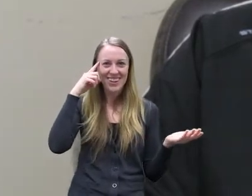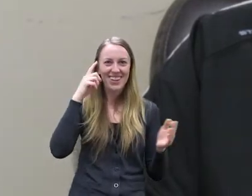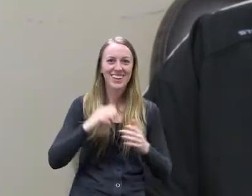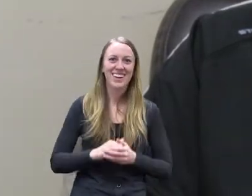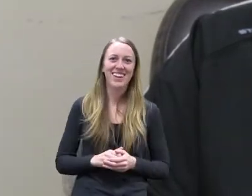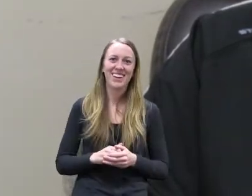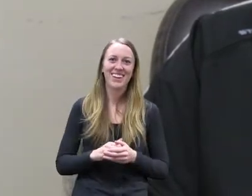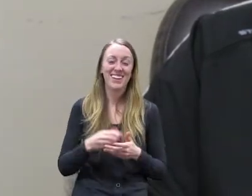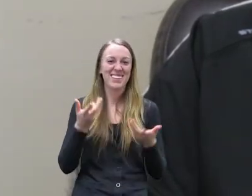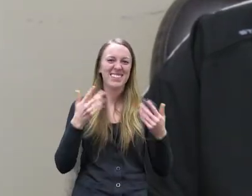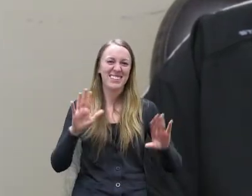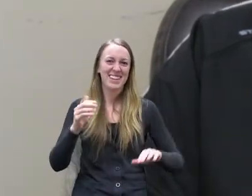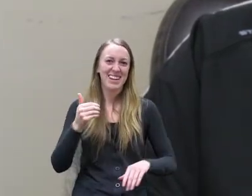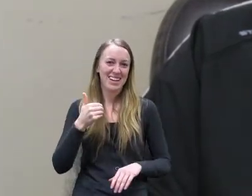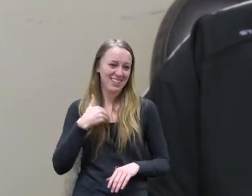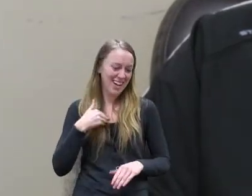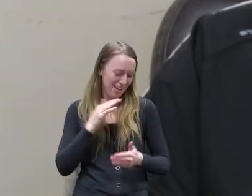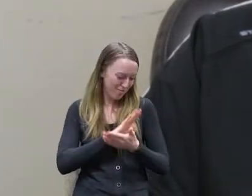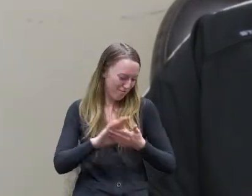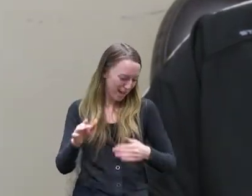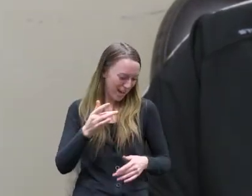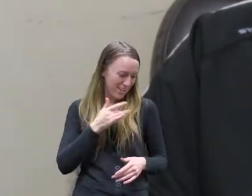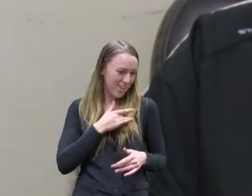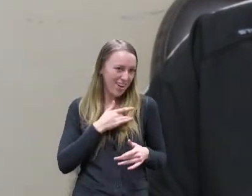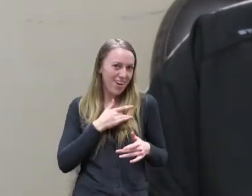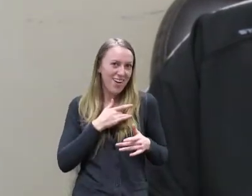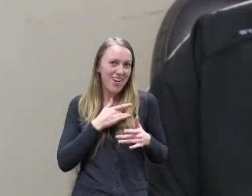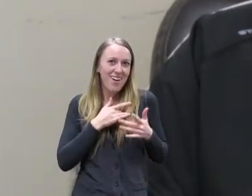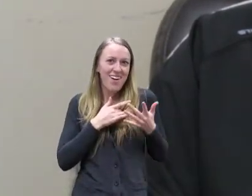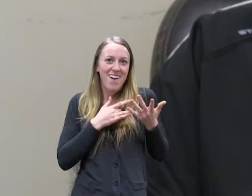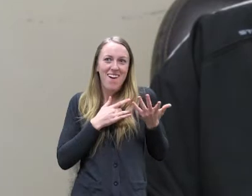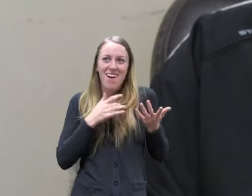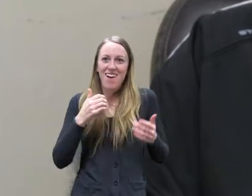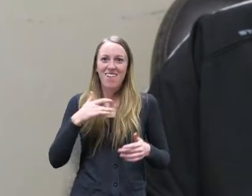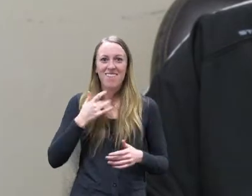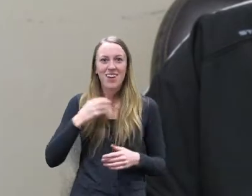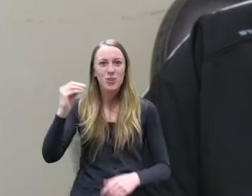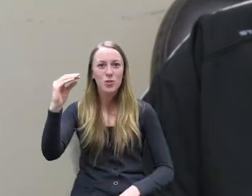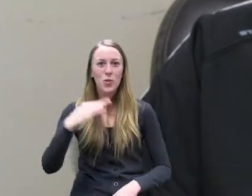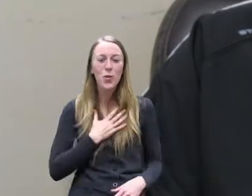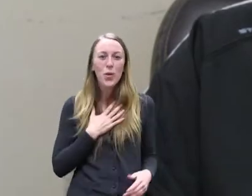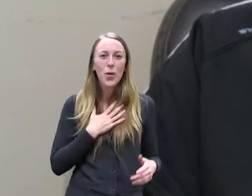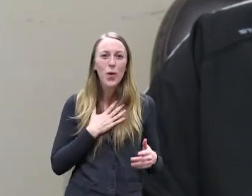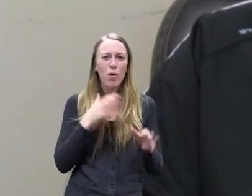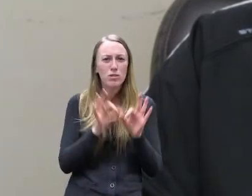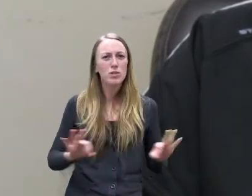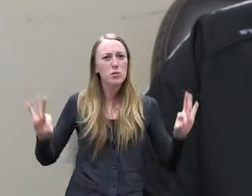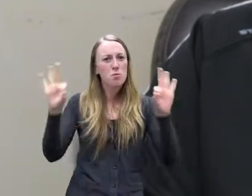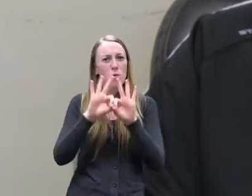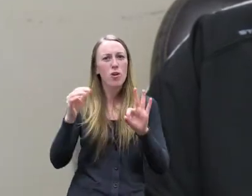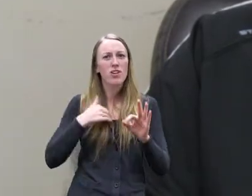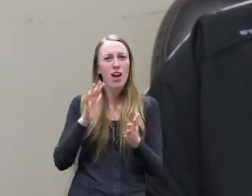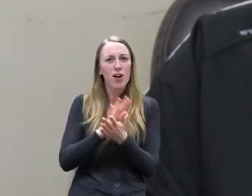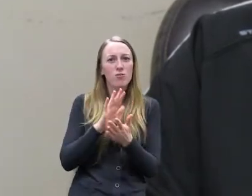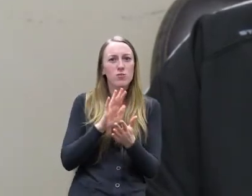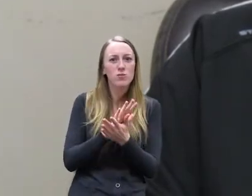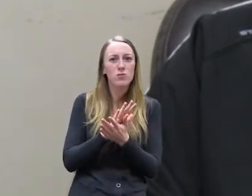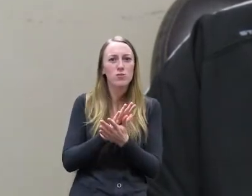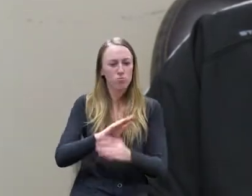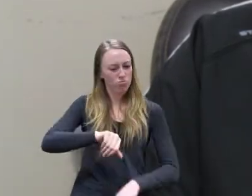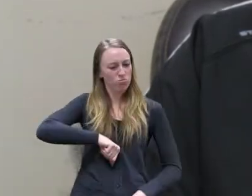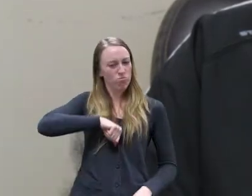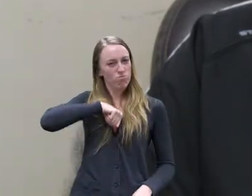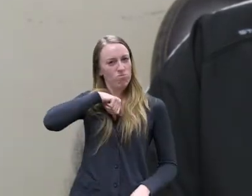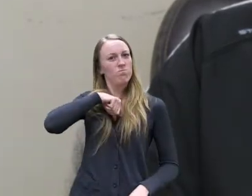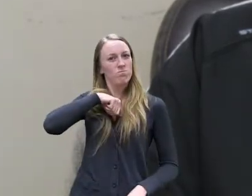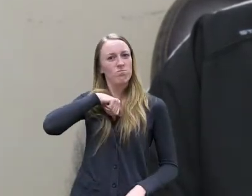large hearts grew 3 more sizes. It is important to build school spirit, and it feels good to belong and to